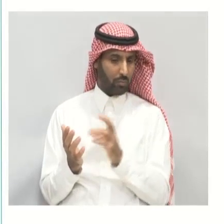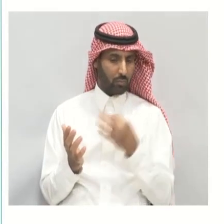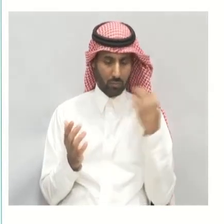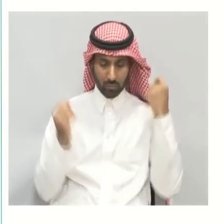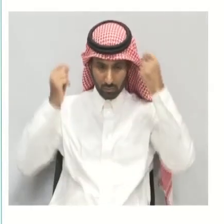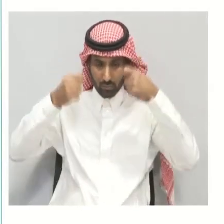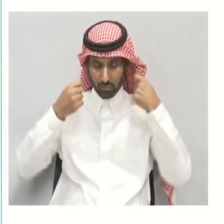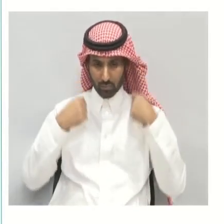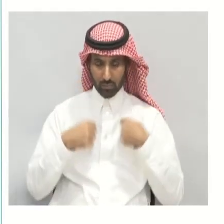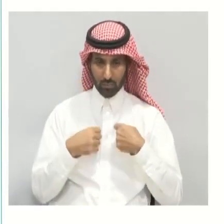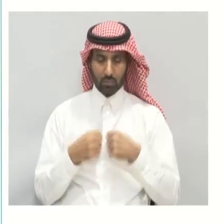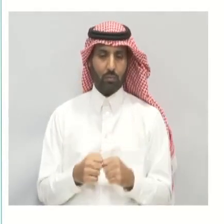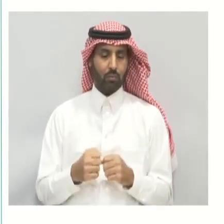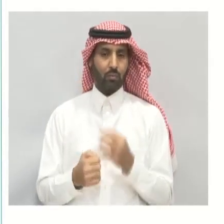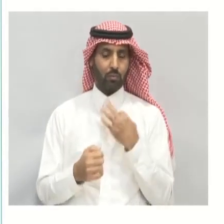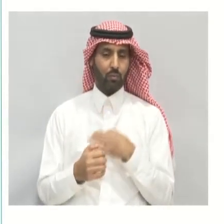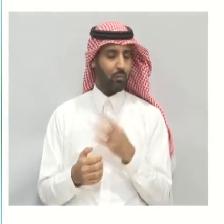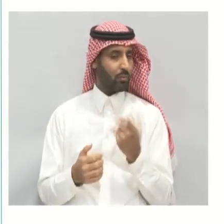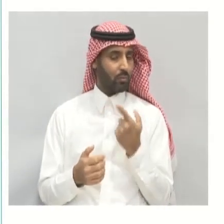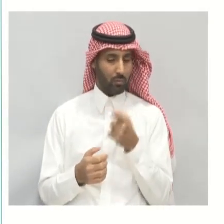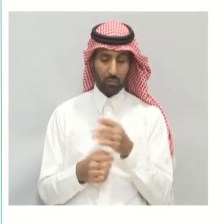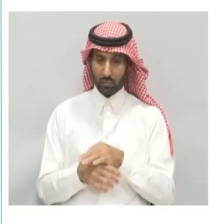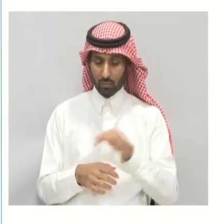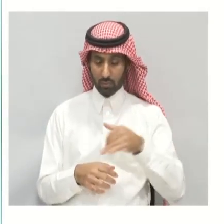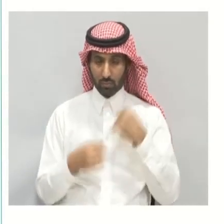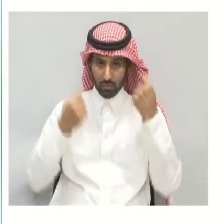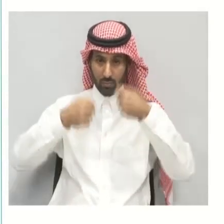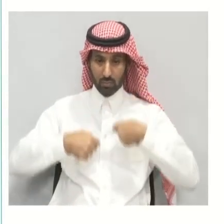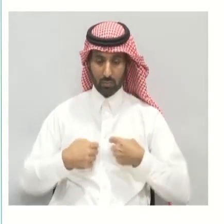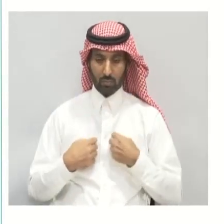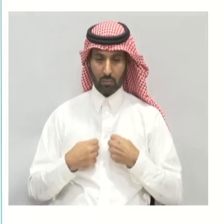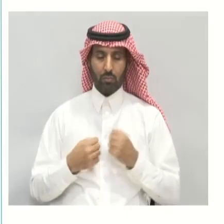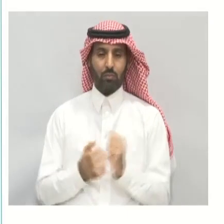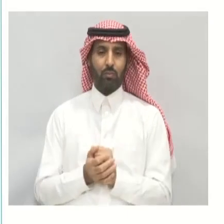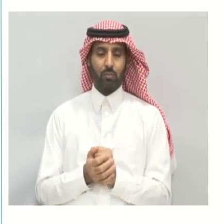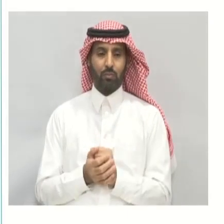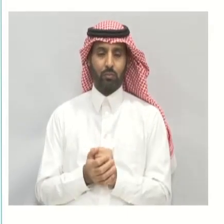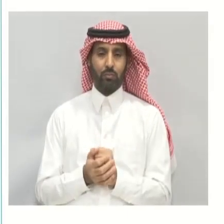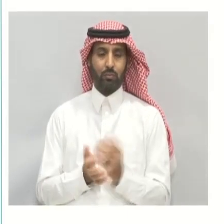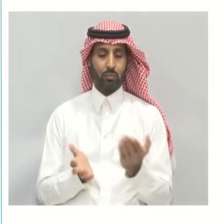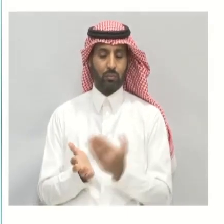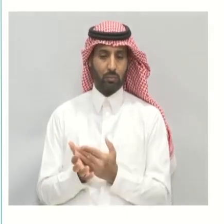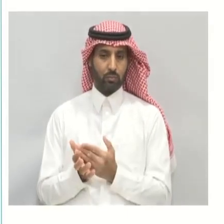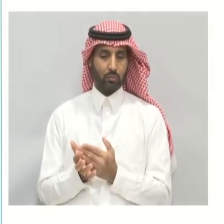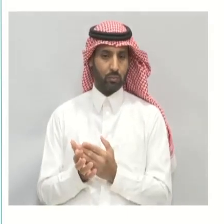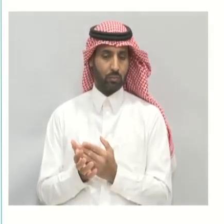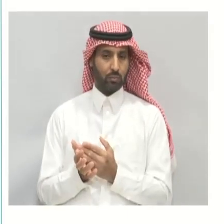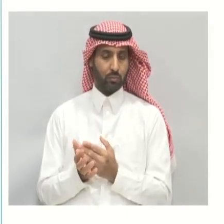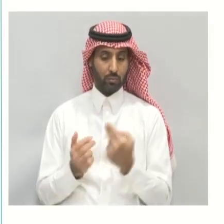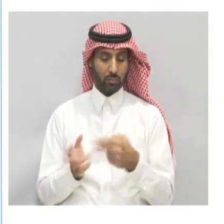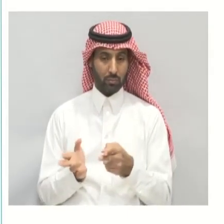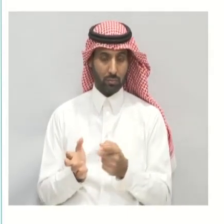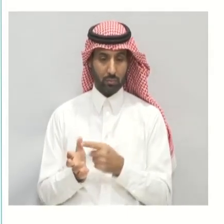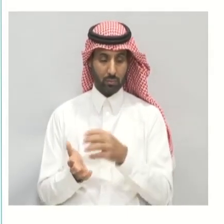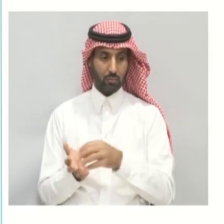This is the key word in that question. What would people wear? Wear or clothes. So Let's start